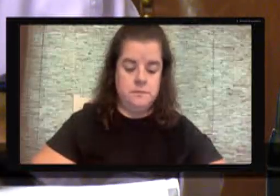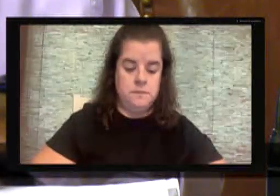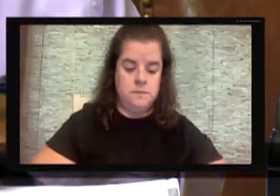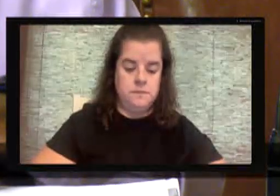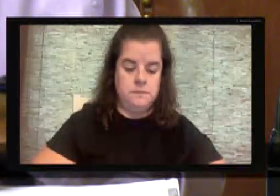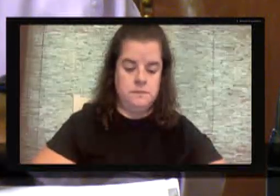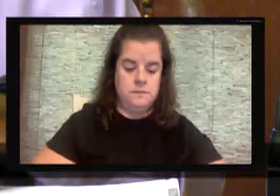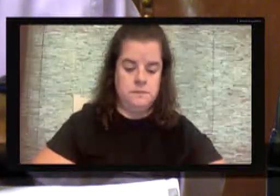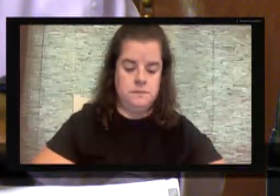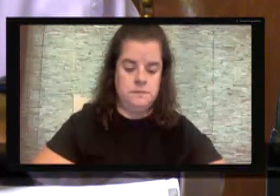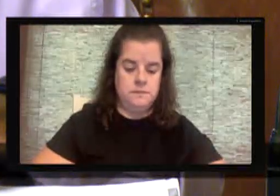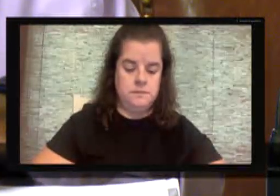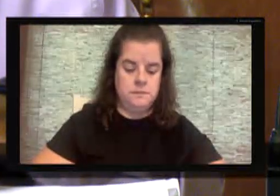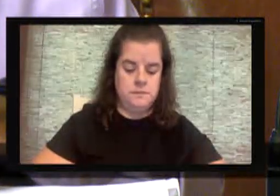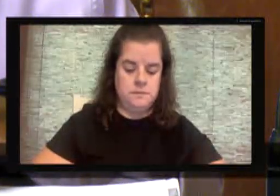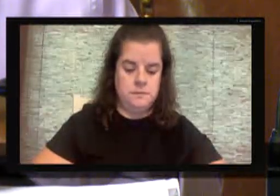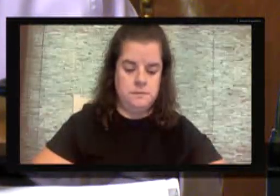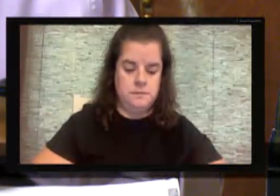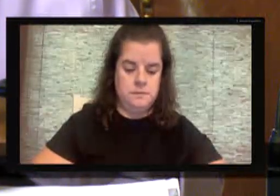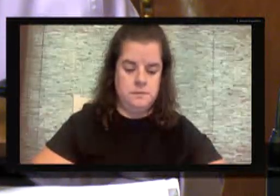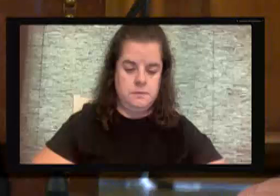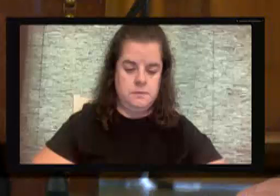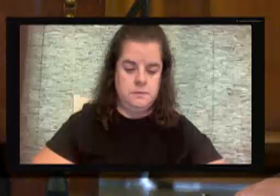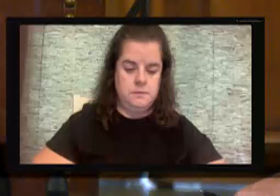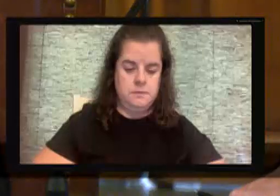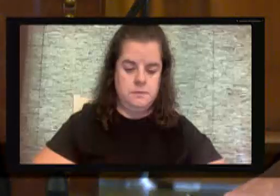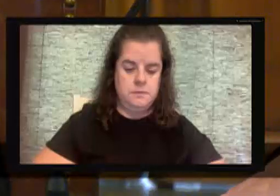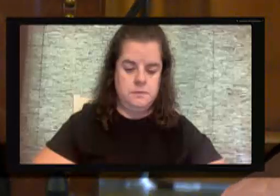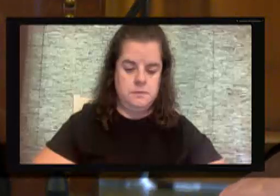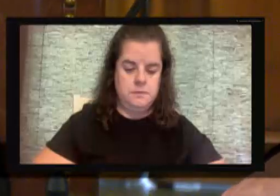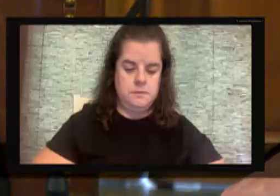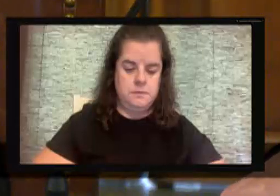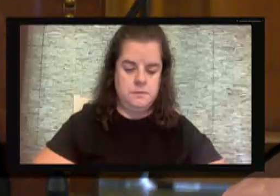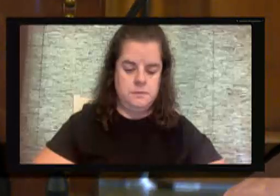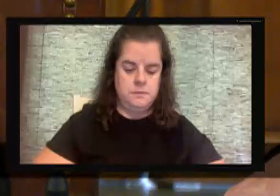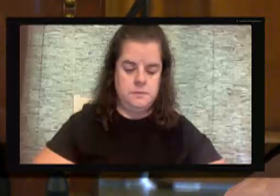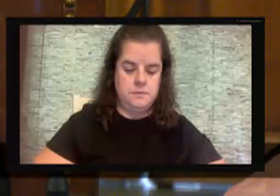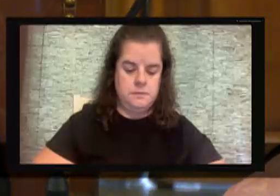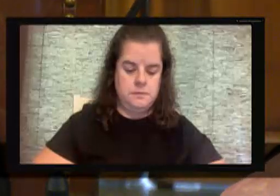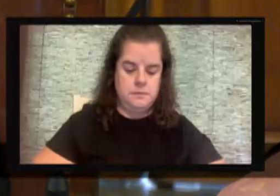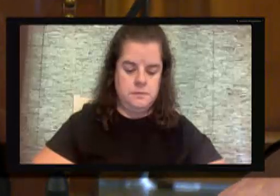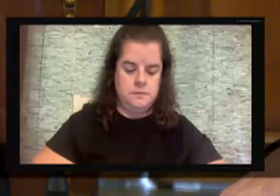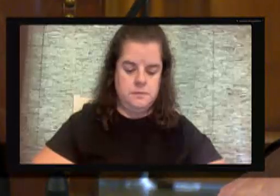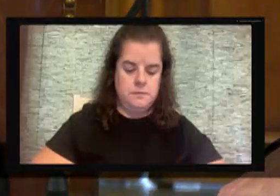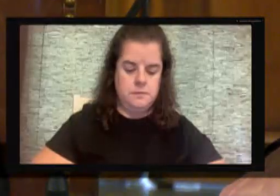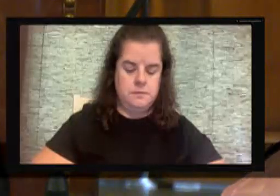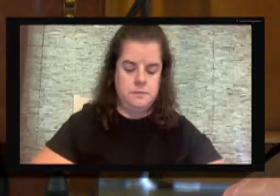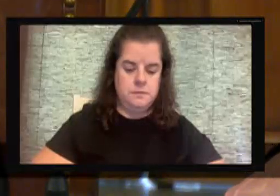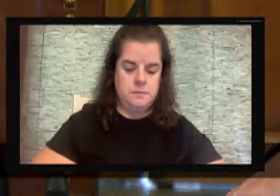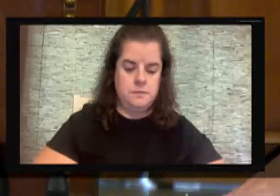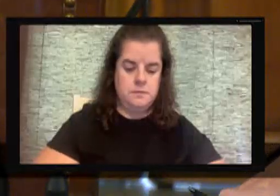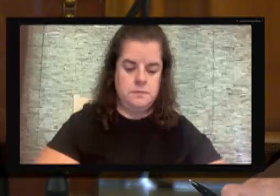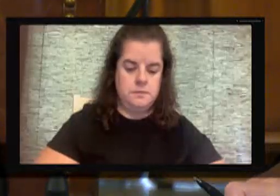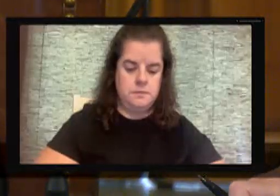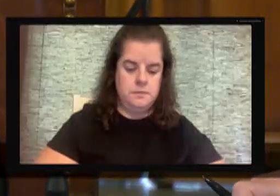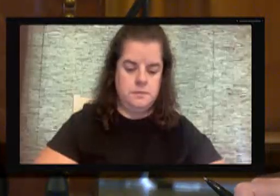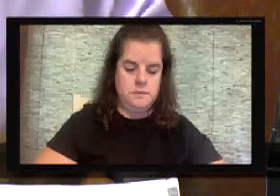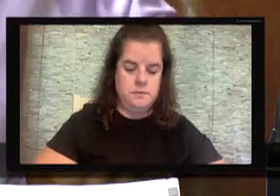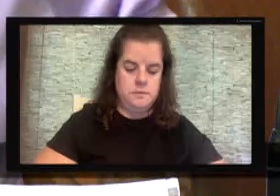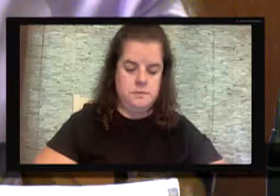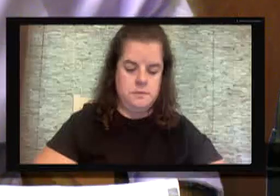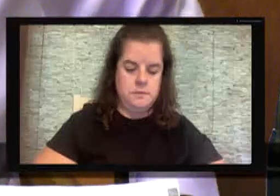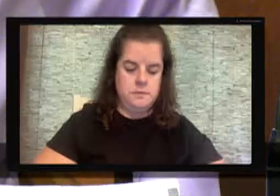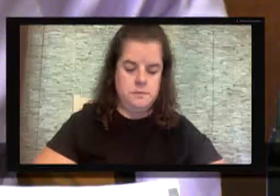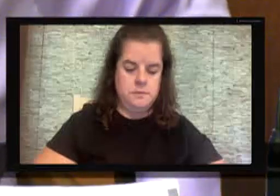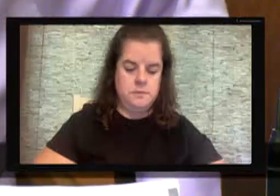2420908. No, we're on 0979, above that one. Oh, correct. Those are ones